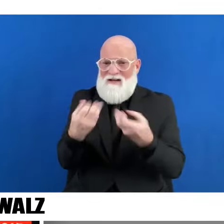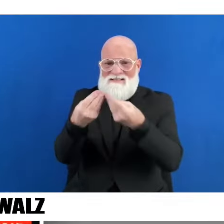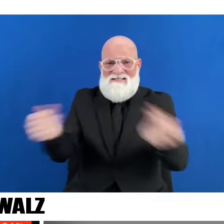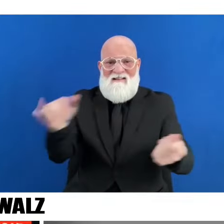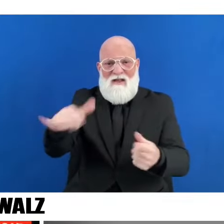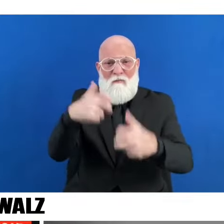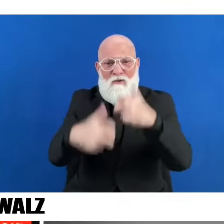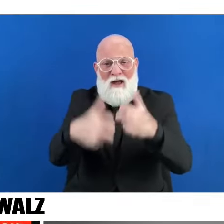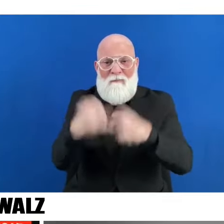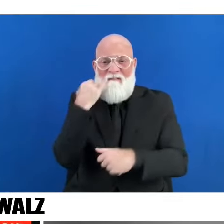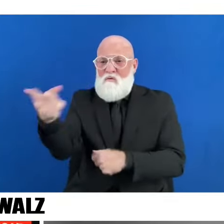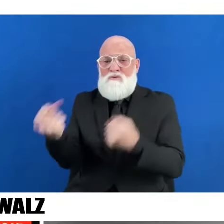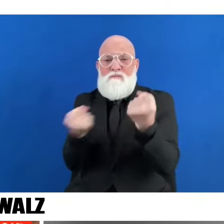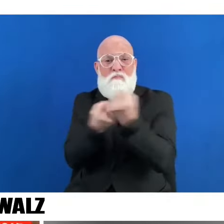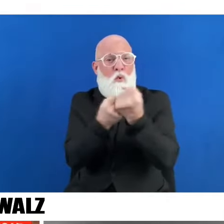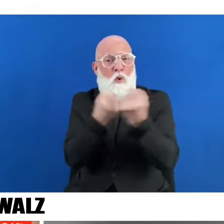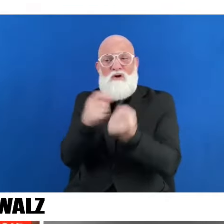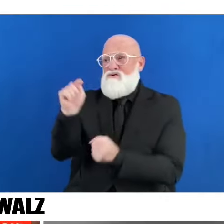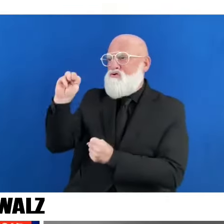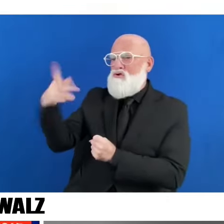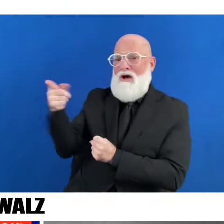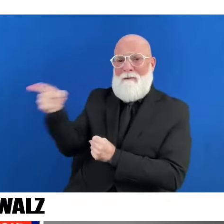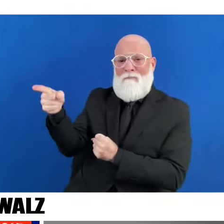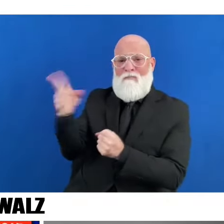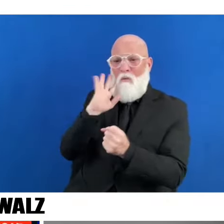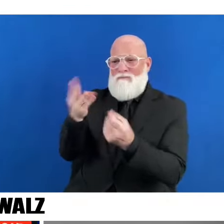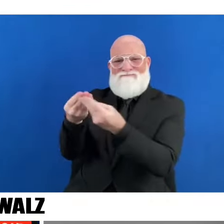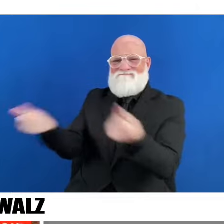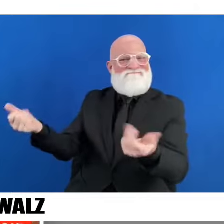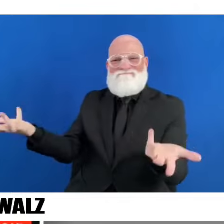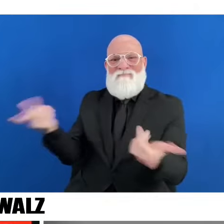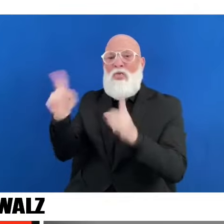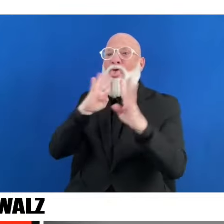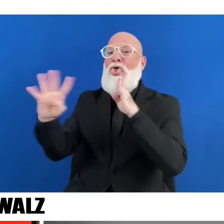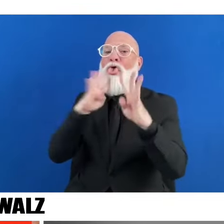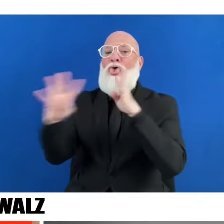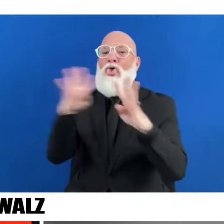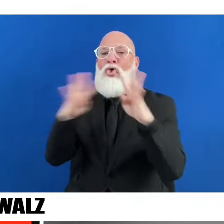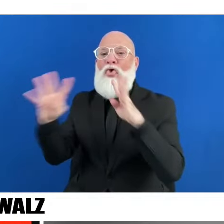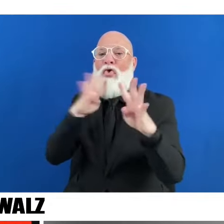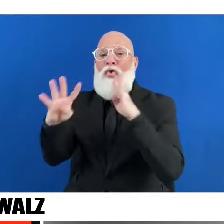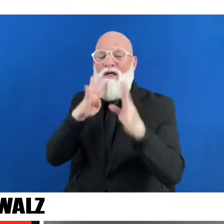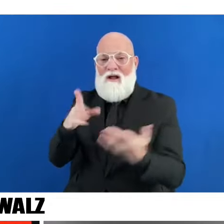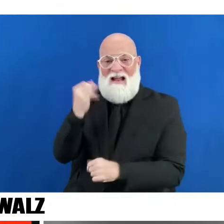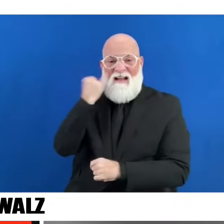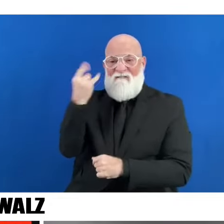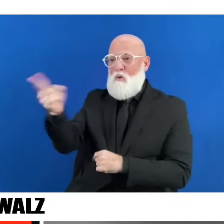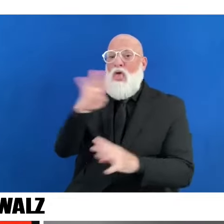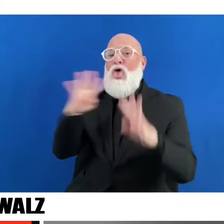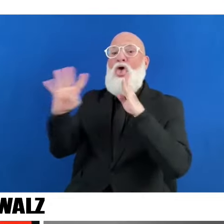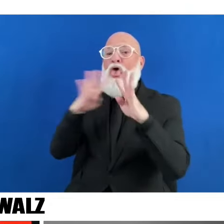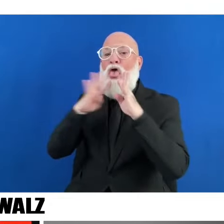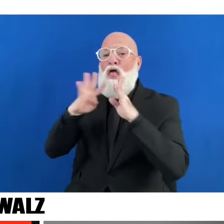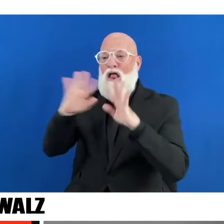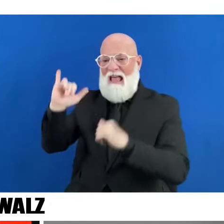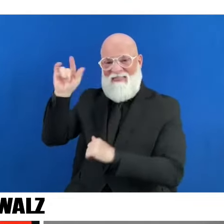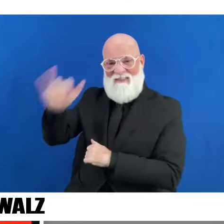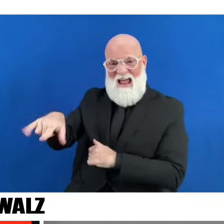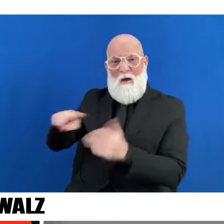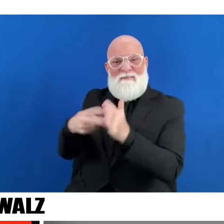find a solution, it becomes a talking point. And when it becomes a talking point like this, we dehumanize and villainize other human